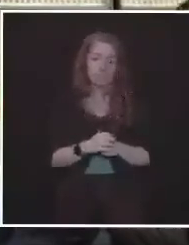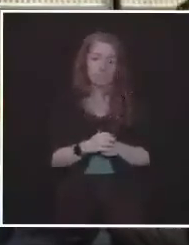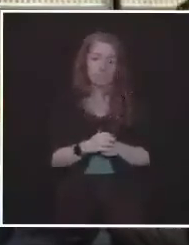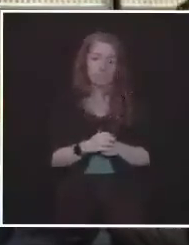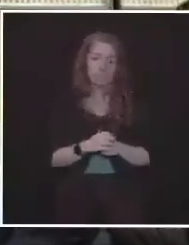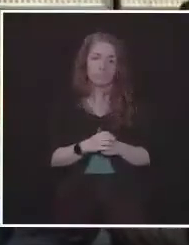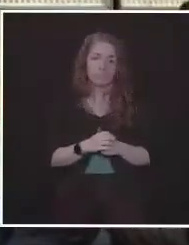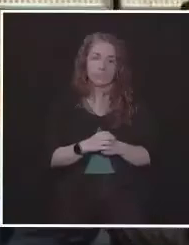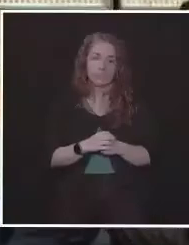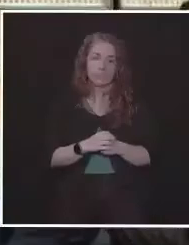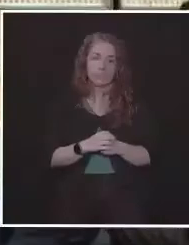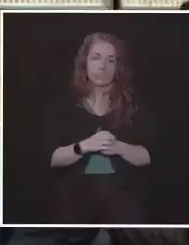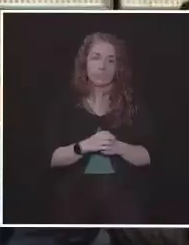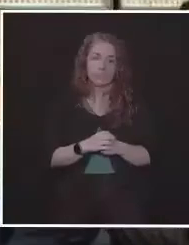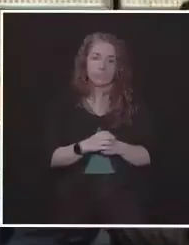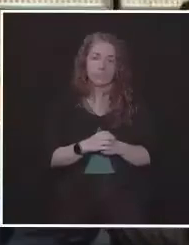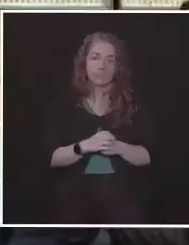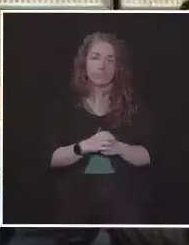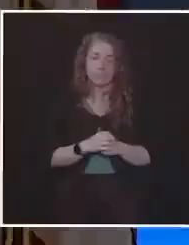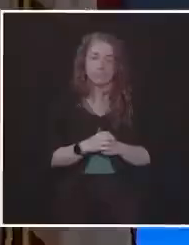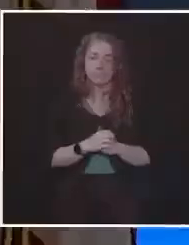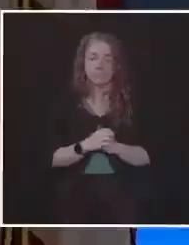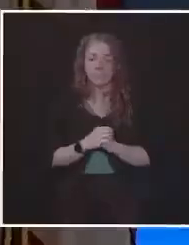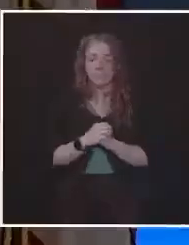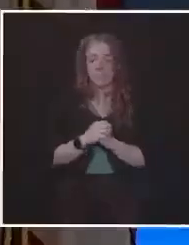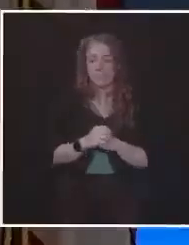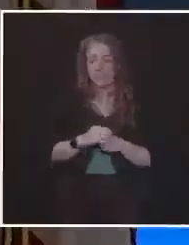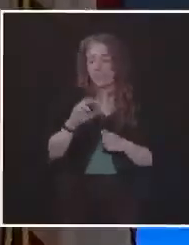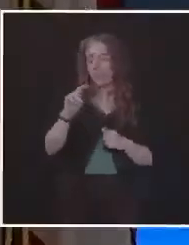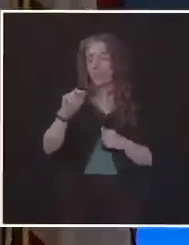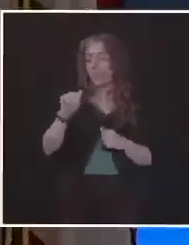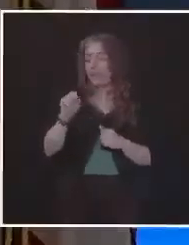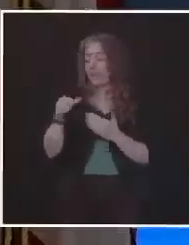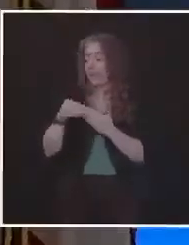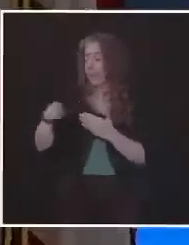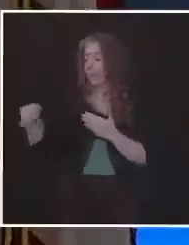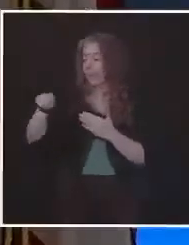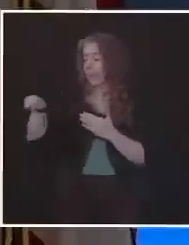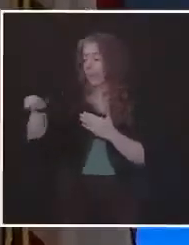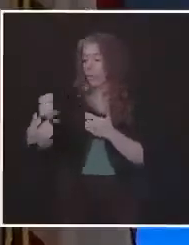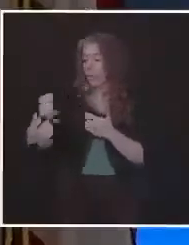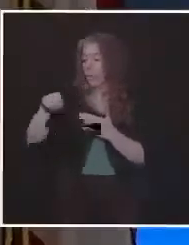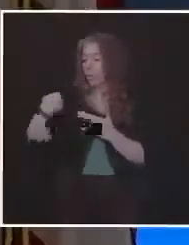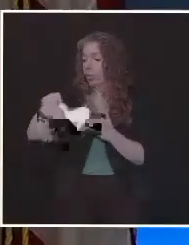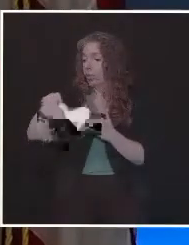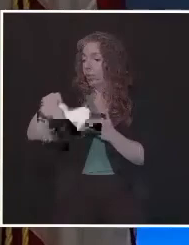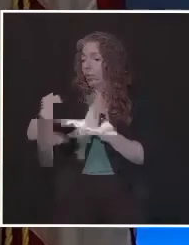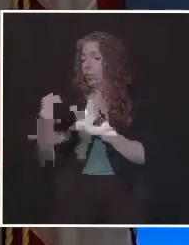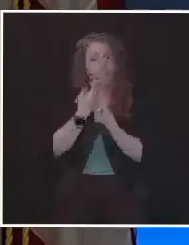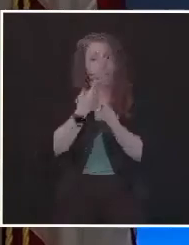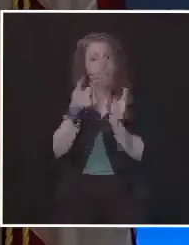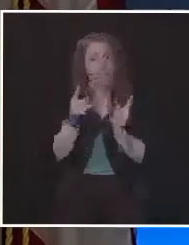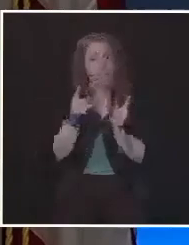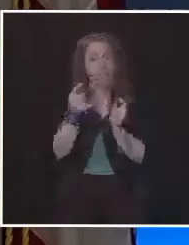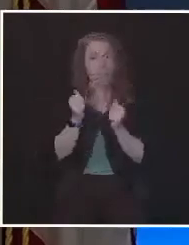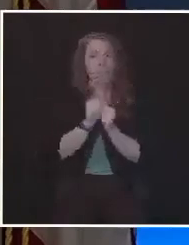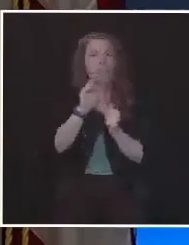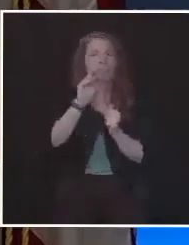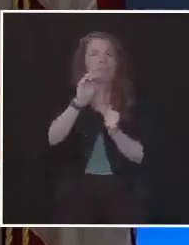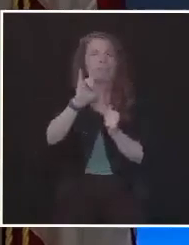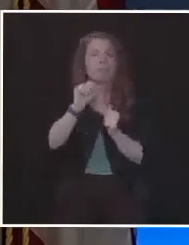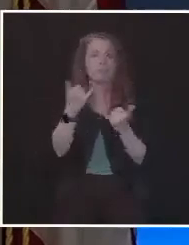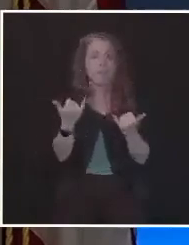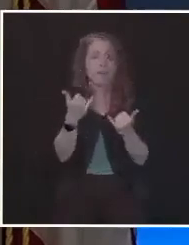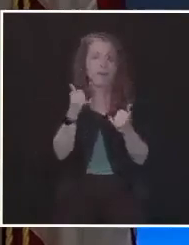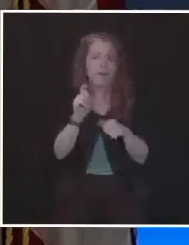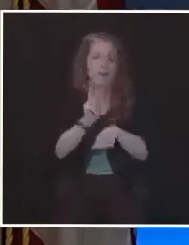NASA leadership will discuss this exciting development for human spaceflight with members of the media today at 3 p.m. Eastern Time.